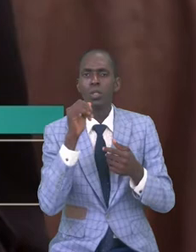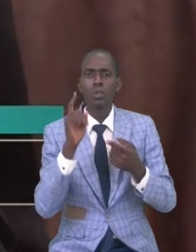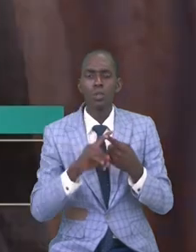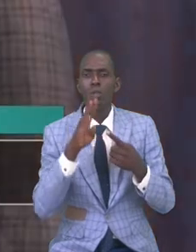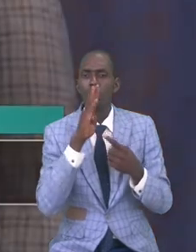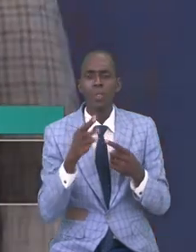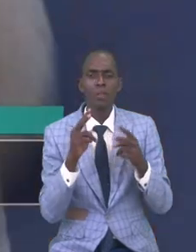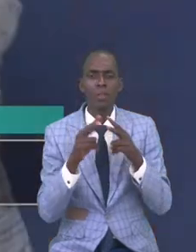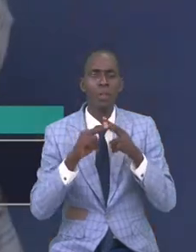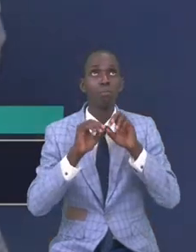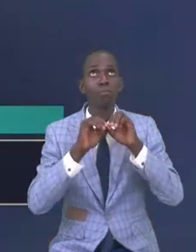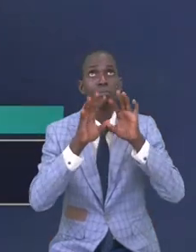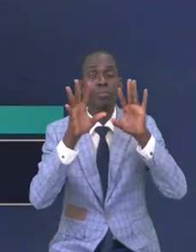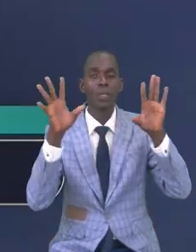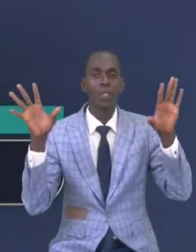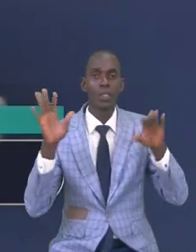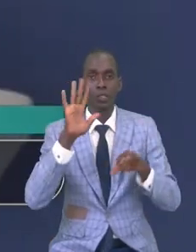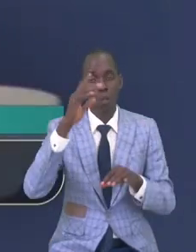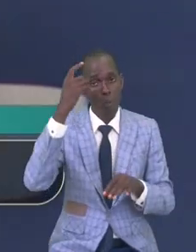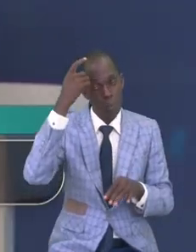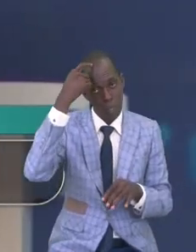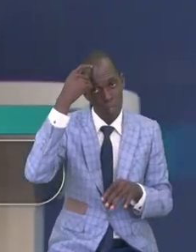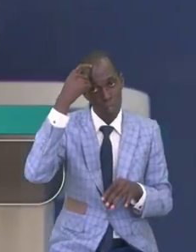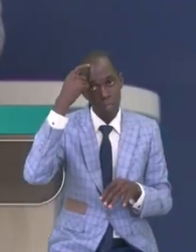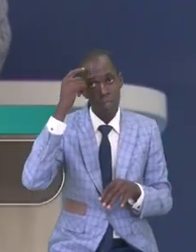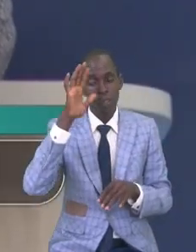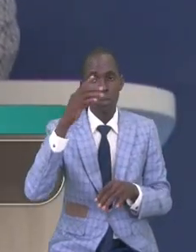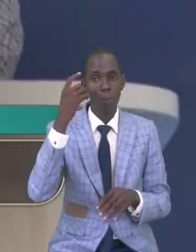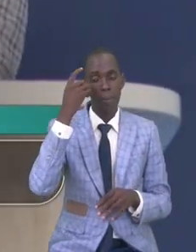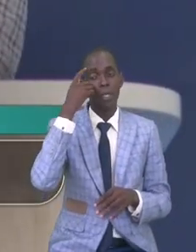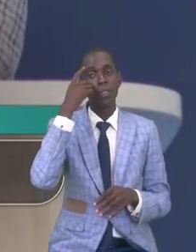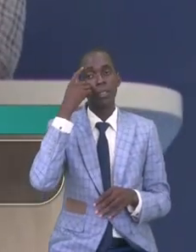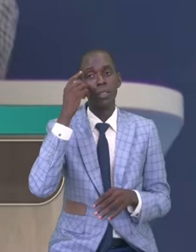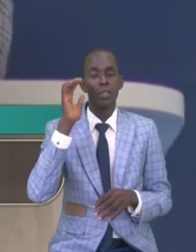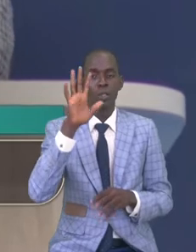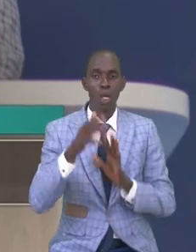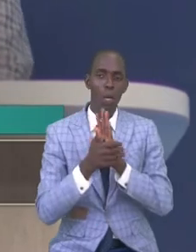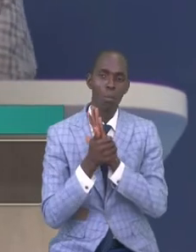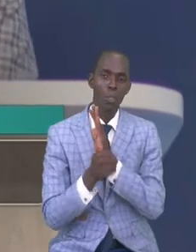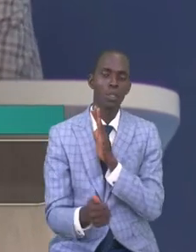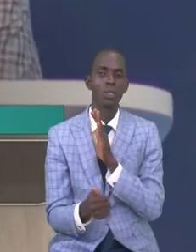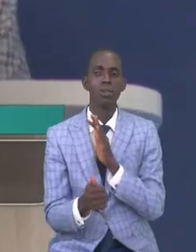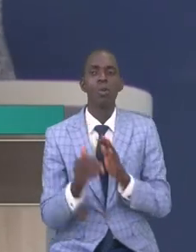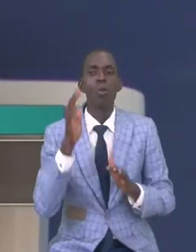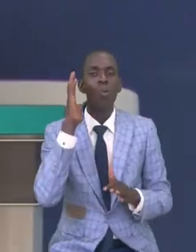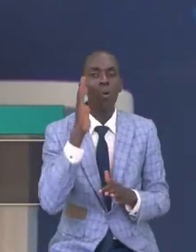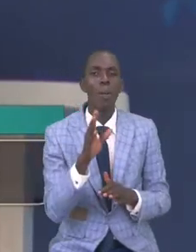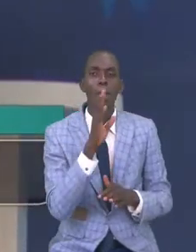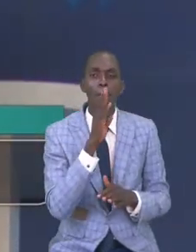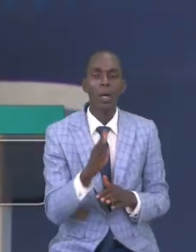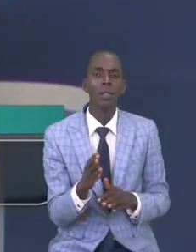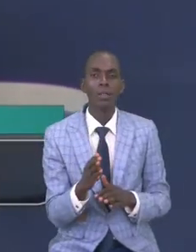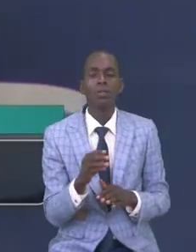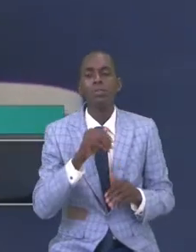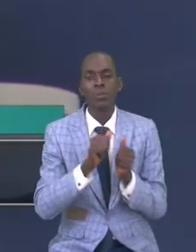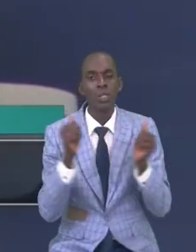very bright. Your brain, your mind, your potential will be